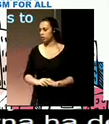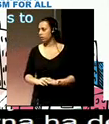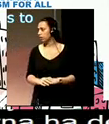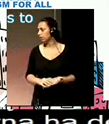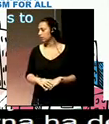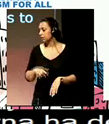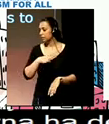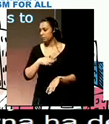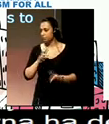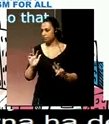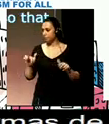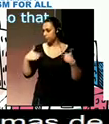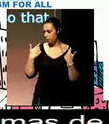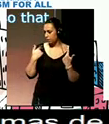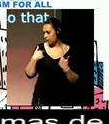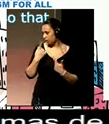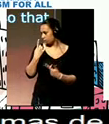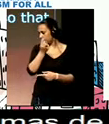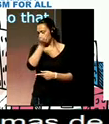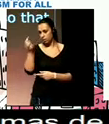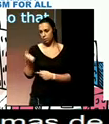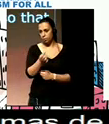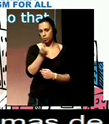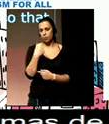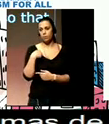enjoy our monuments and our cities.